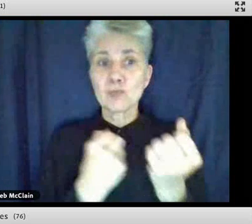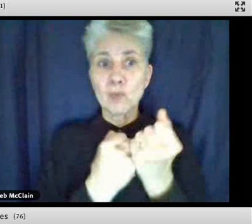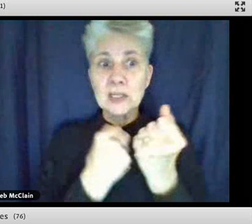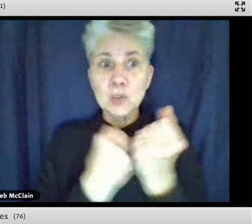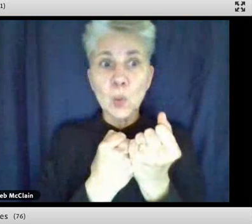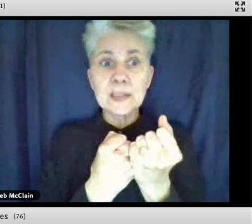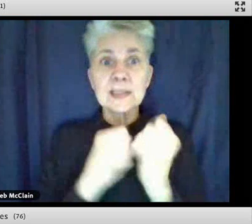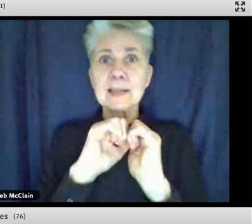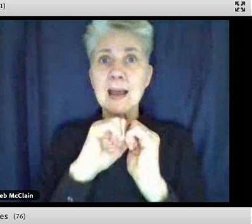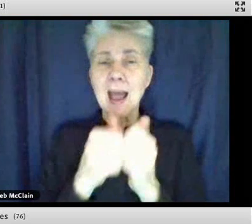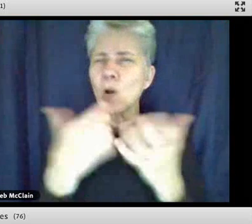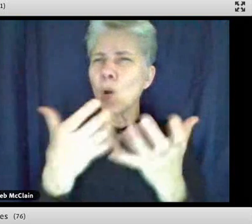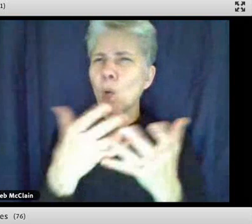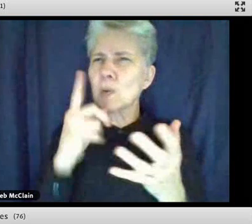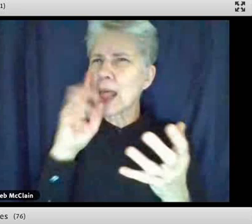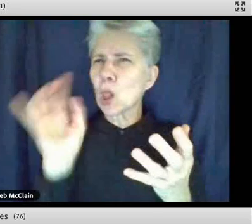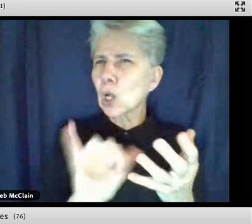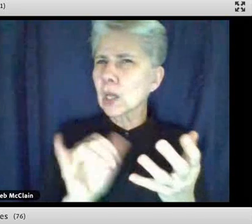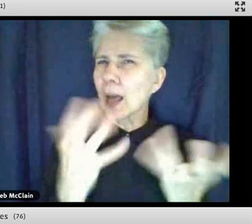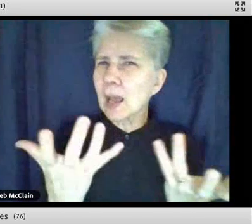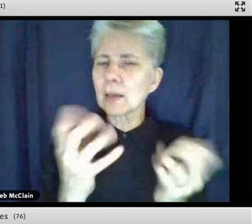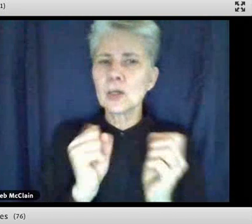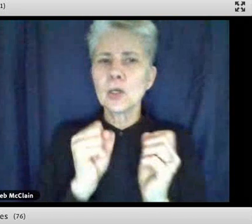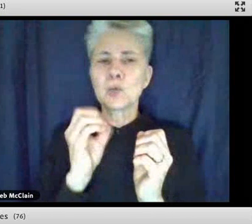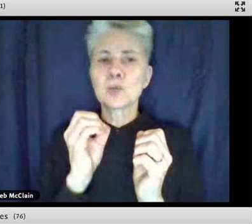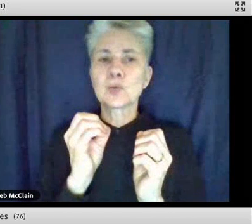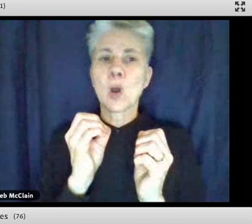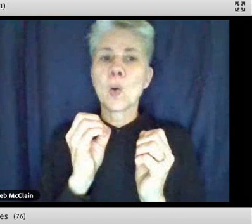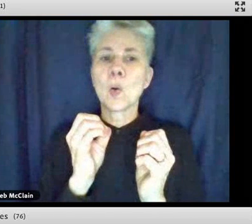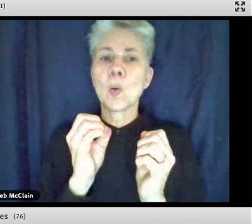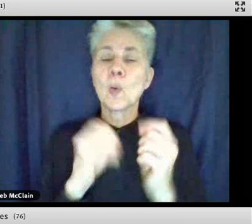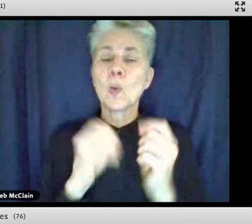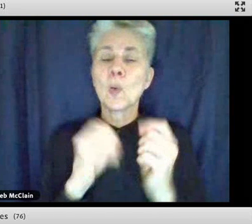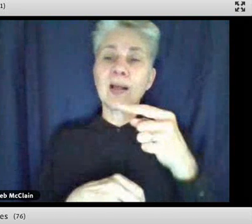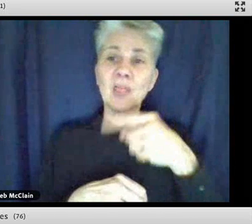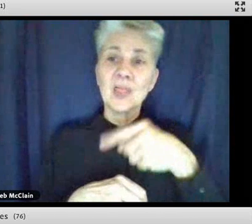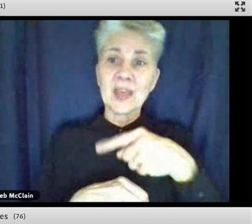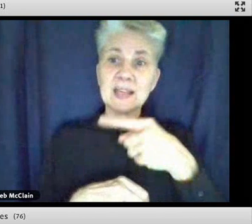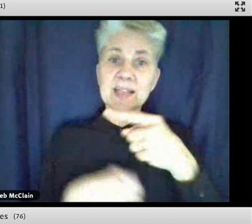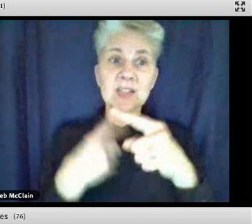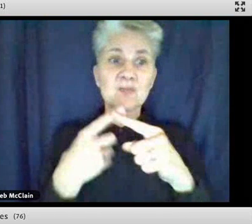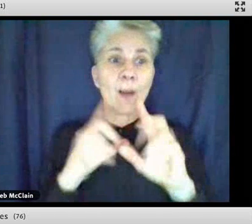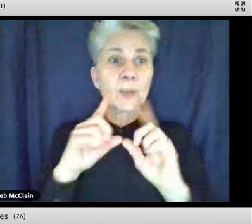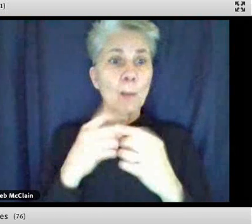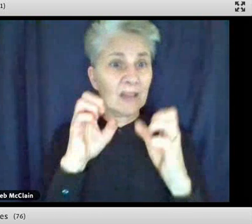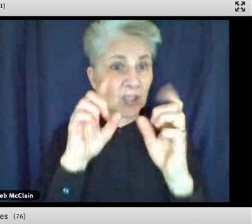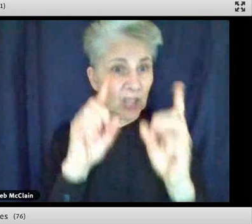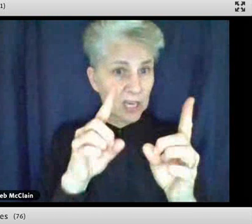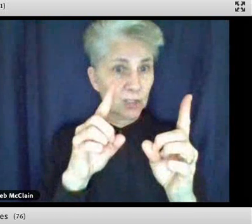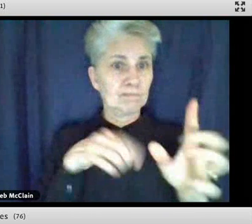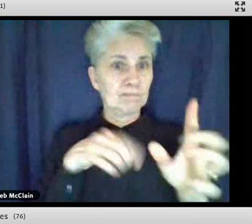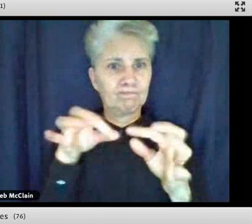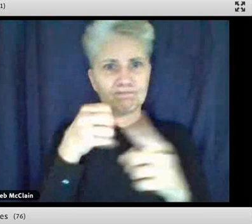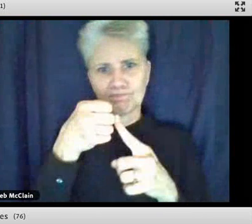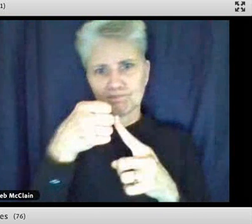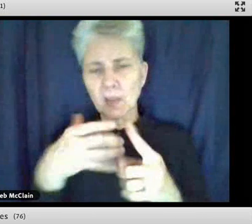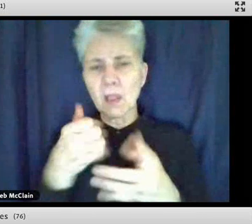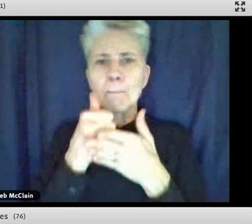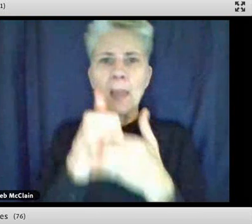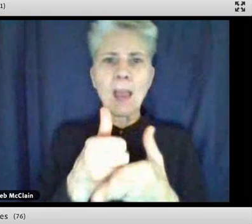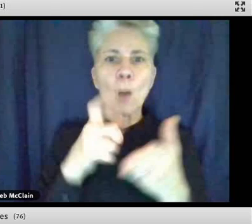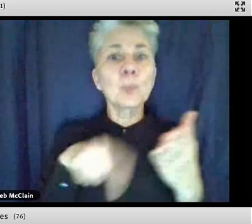So this is from the Department of Education. So it might be helpful for school libraries. It's got some